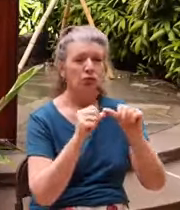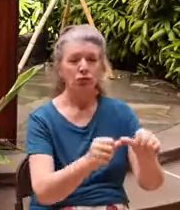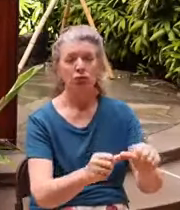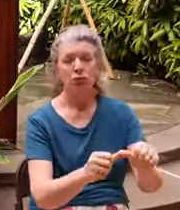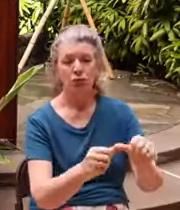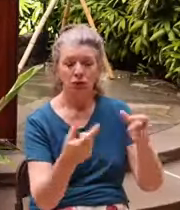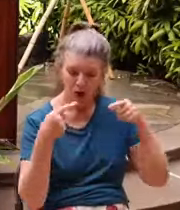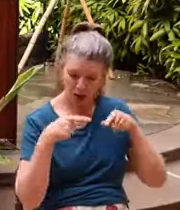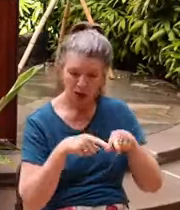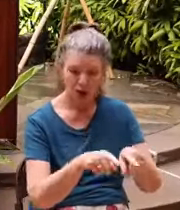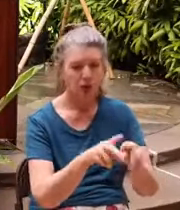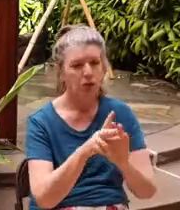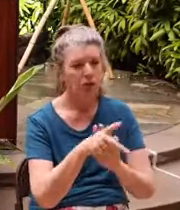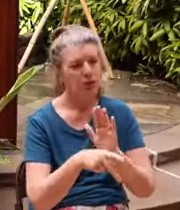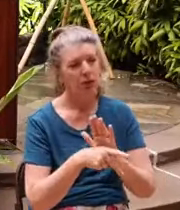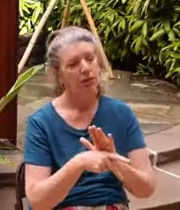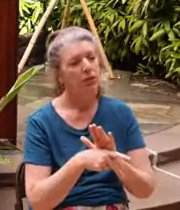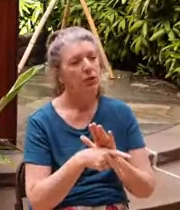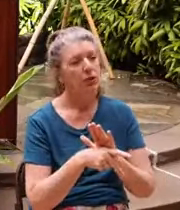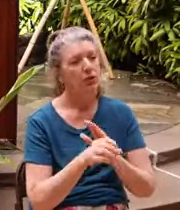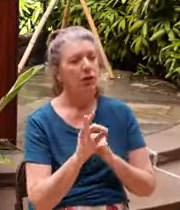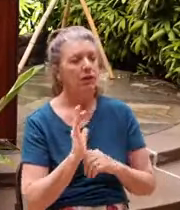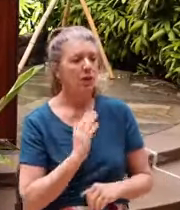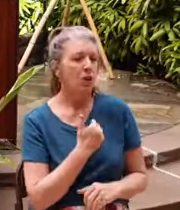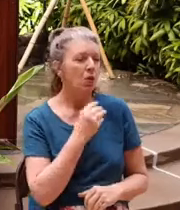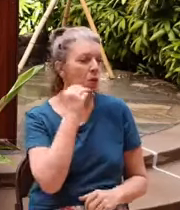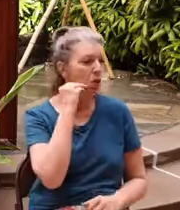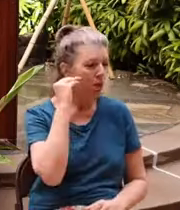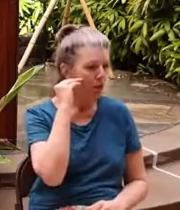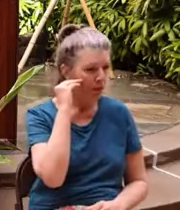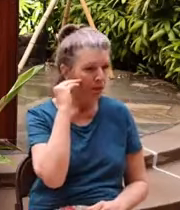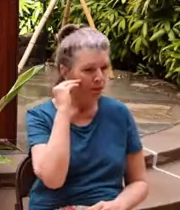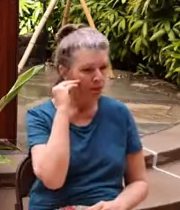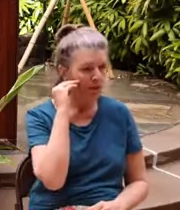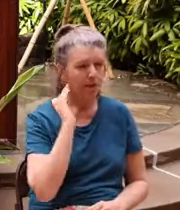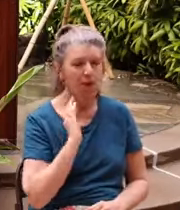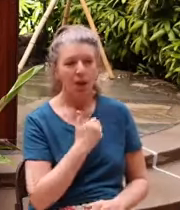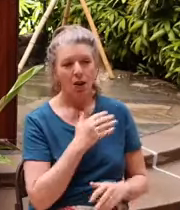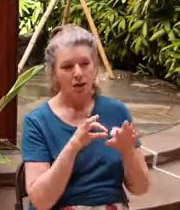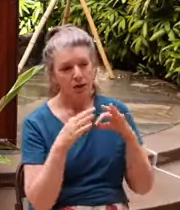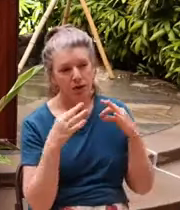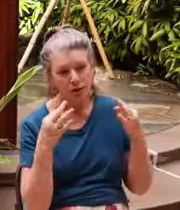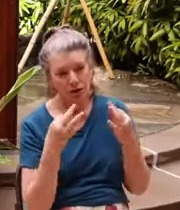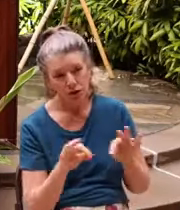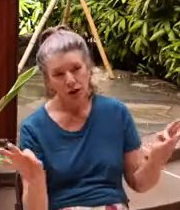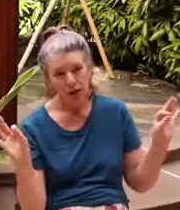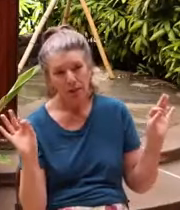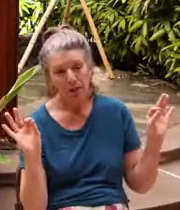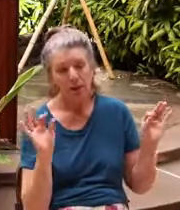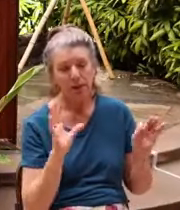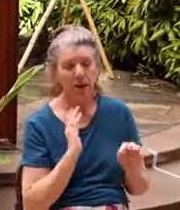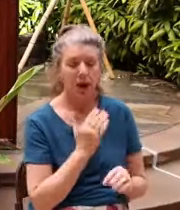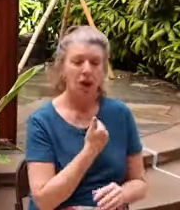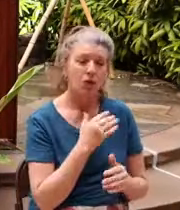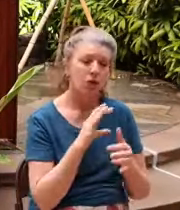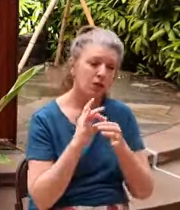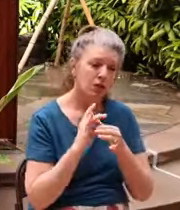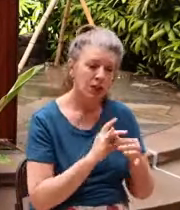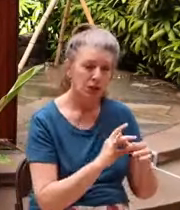the principles of our home, our freedom, our